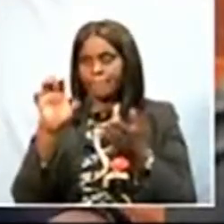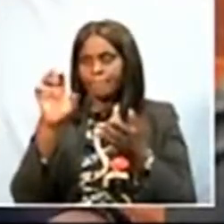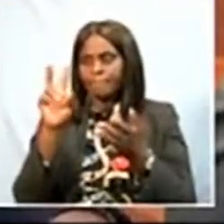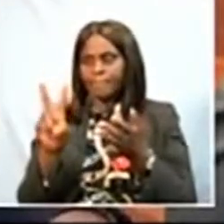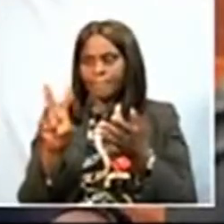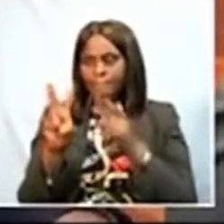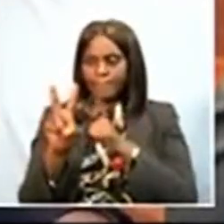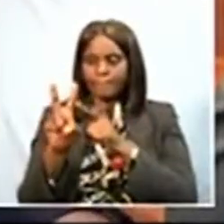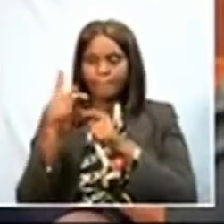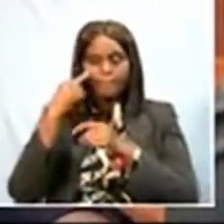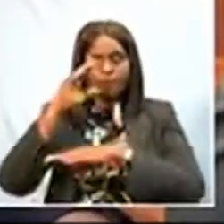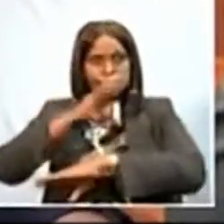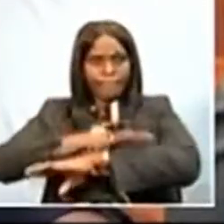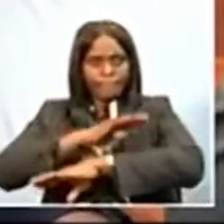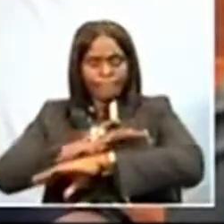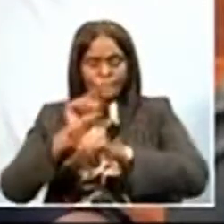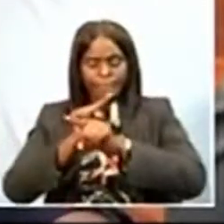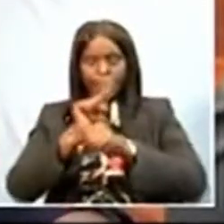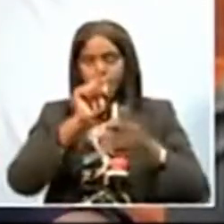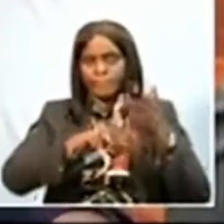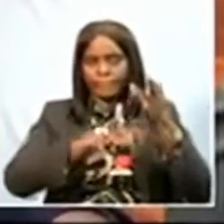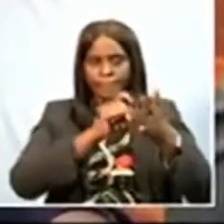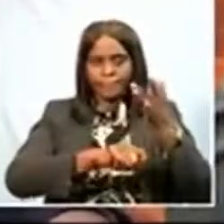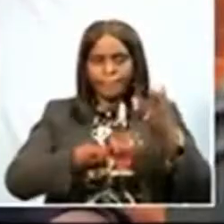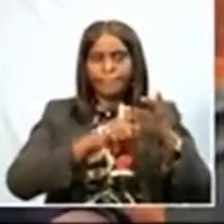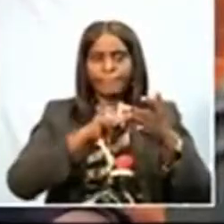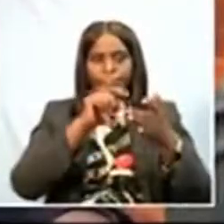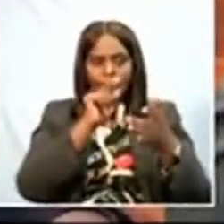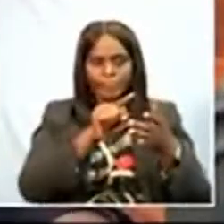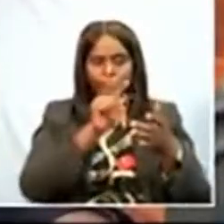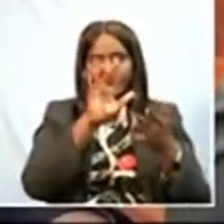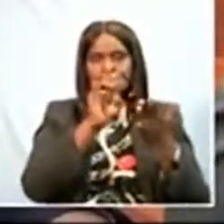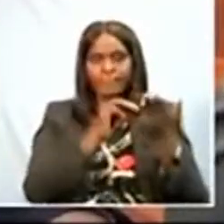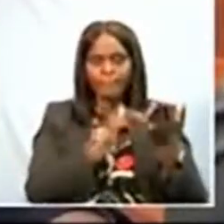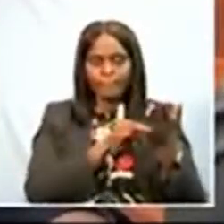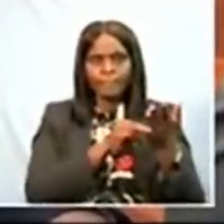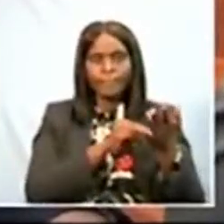3,502 desks and the costs of